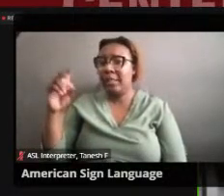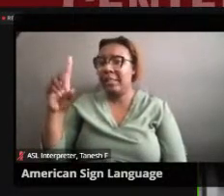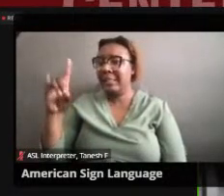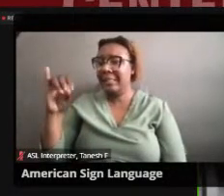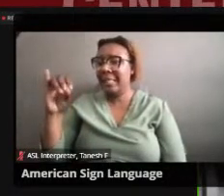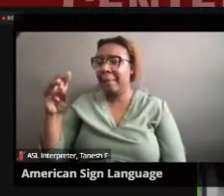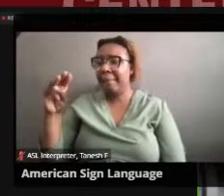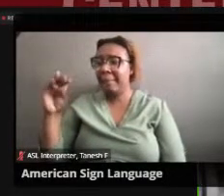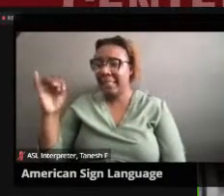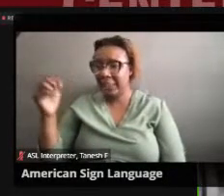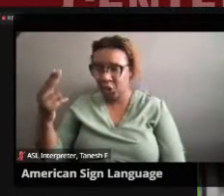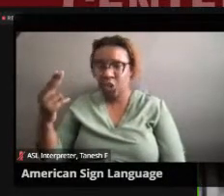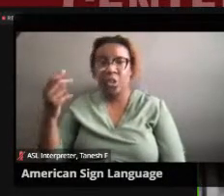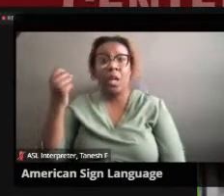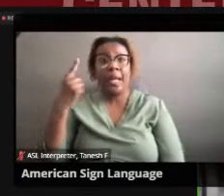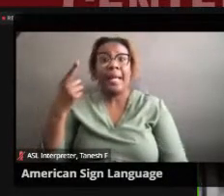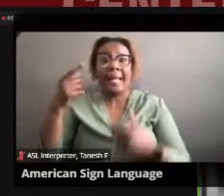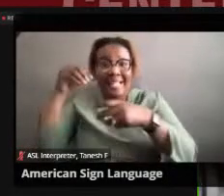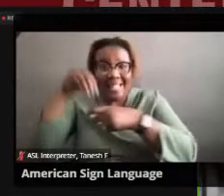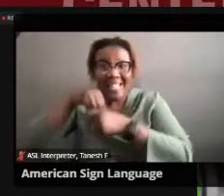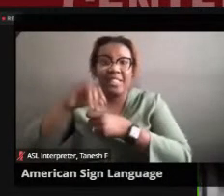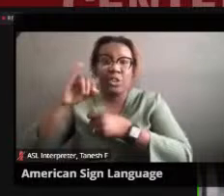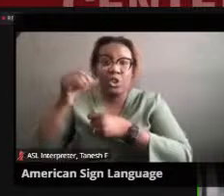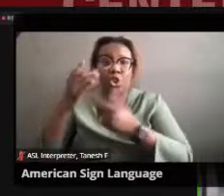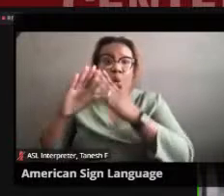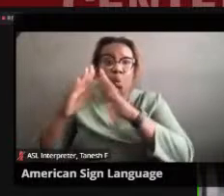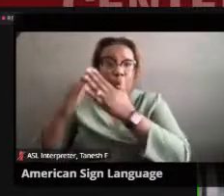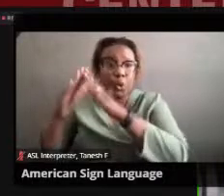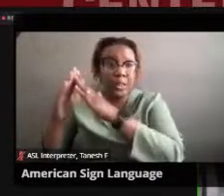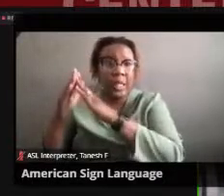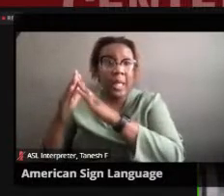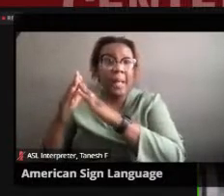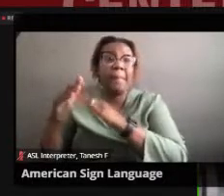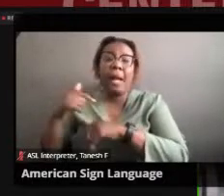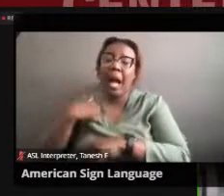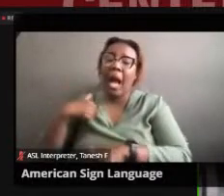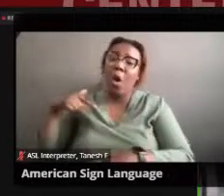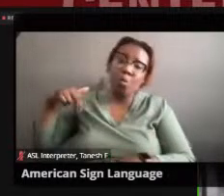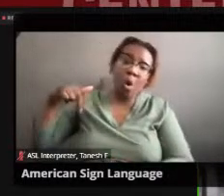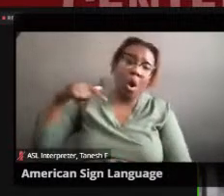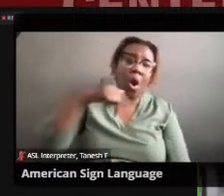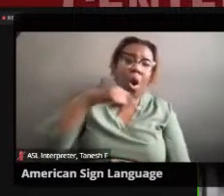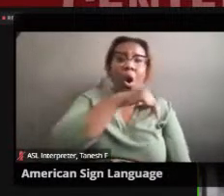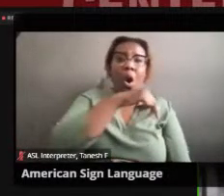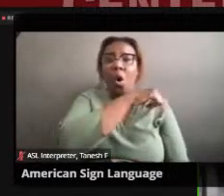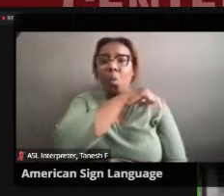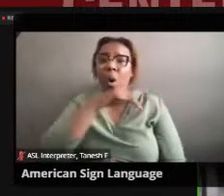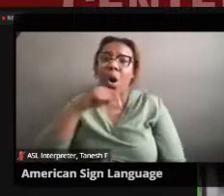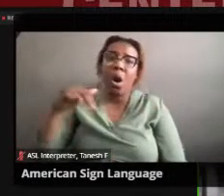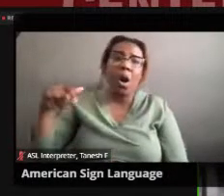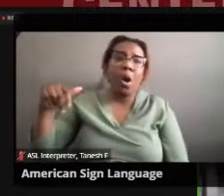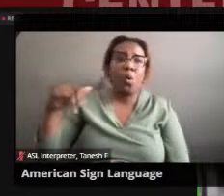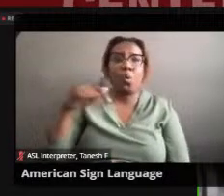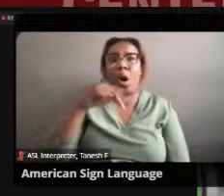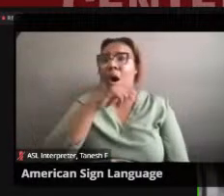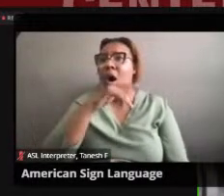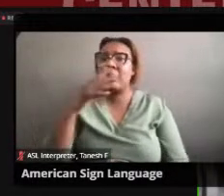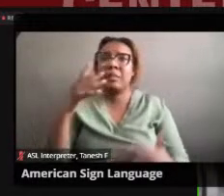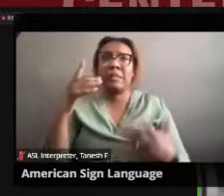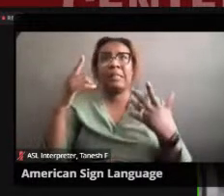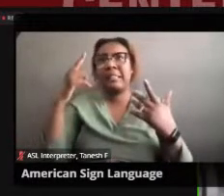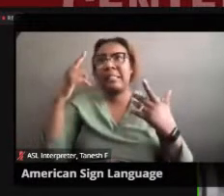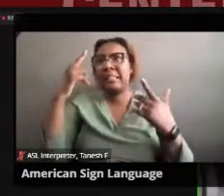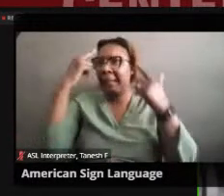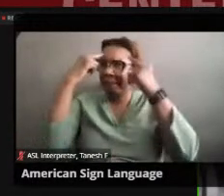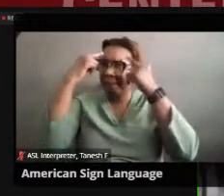mean within the ancient walls, I walk from one epoch to another without a memory to guide me. The prophets